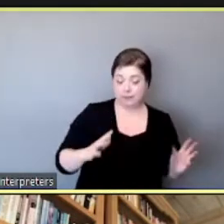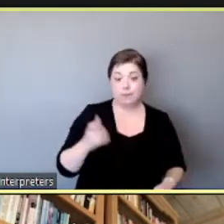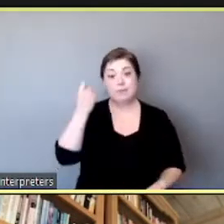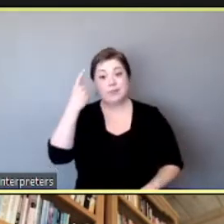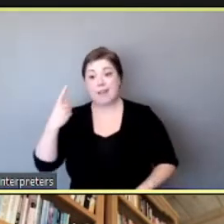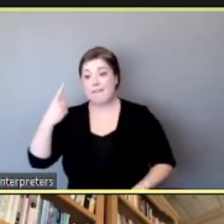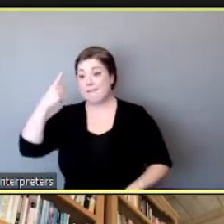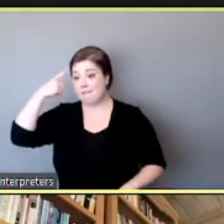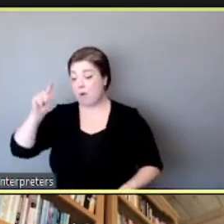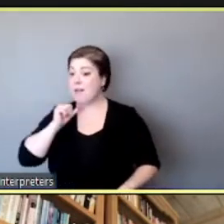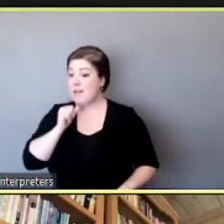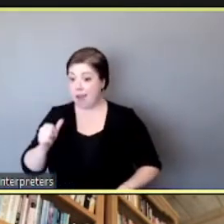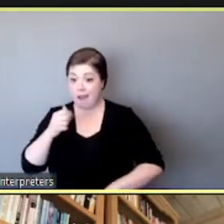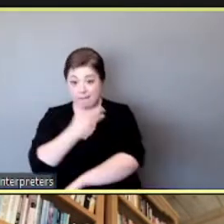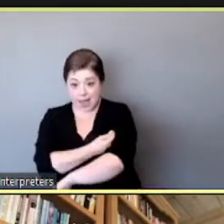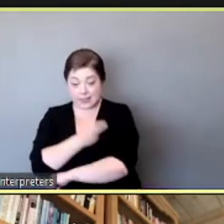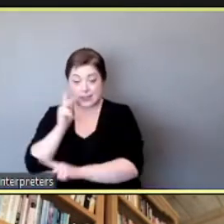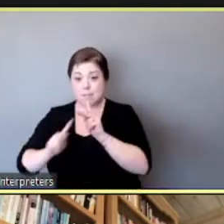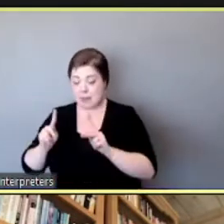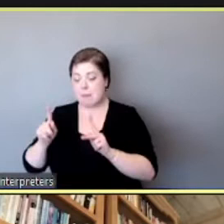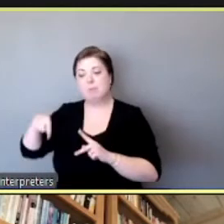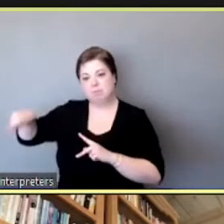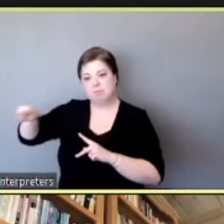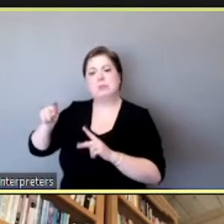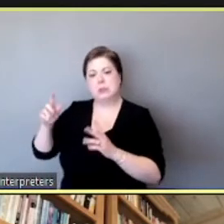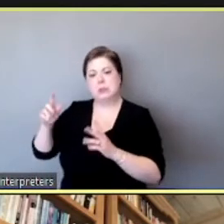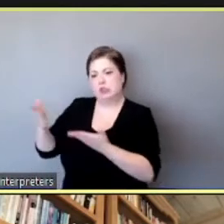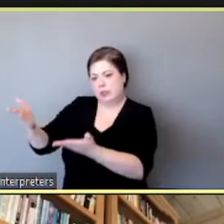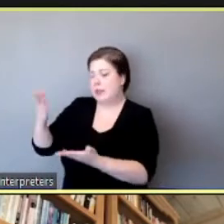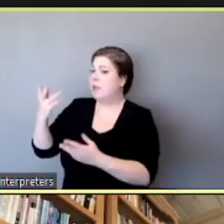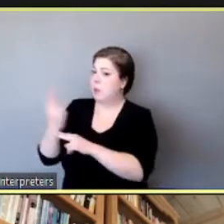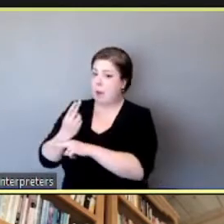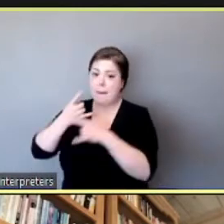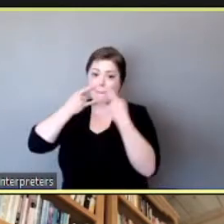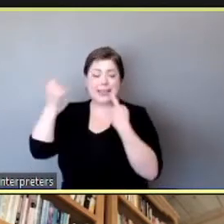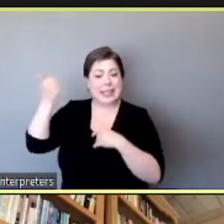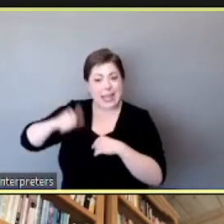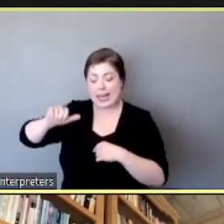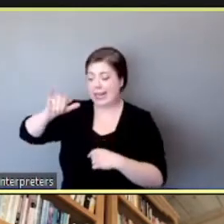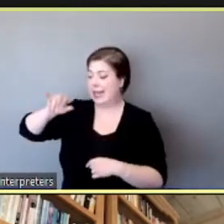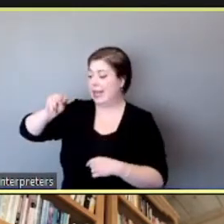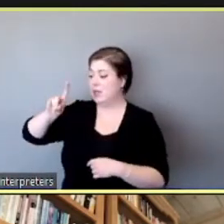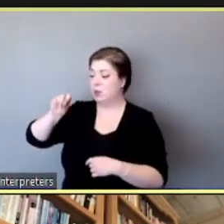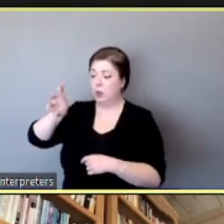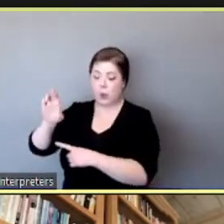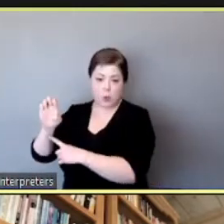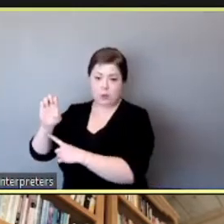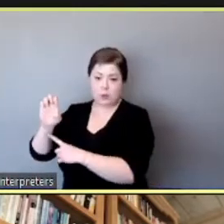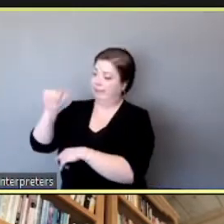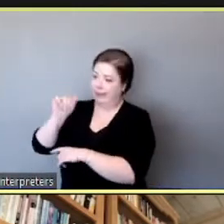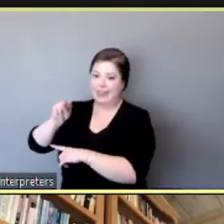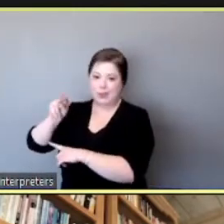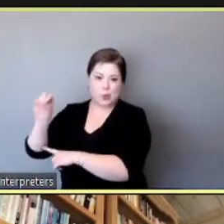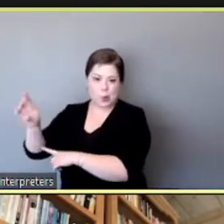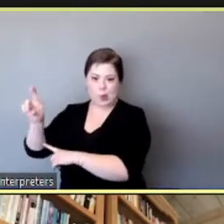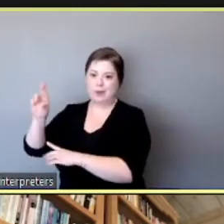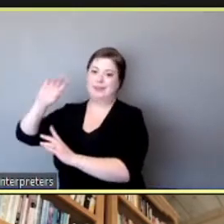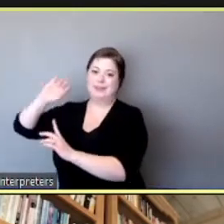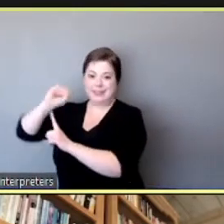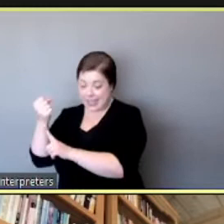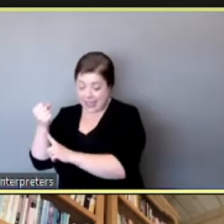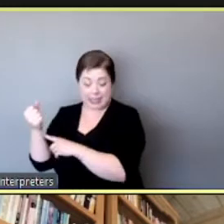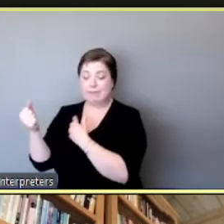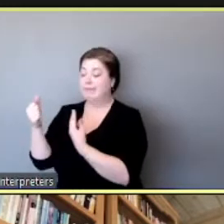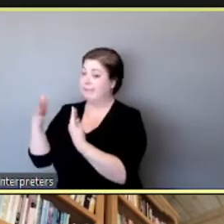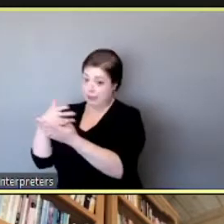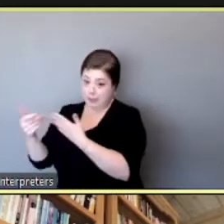suggested that people wear masks in every indoor setting anyway, and a lot of outdoor settings as well, especially large crowds.